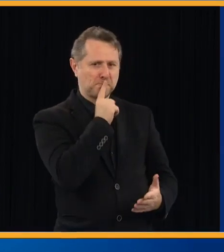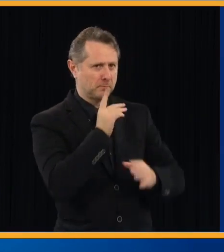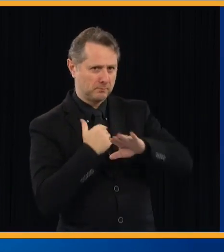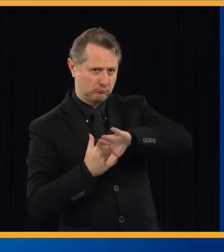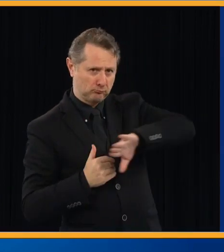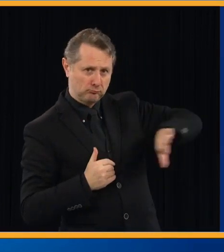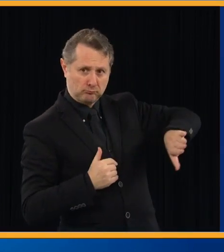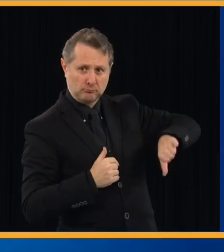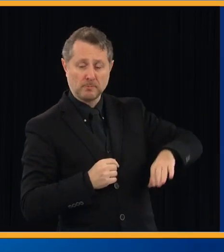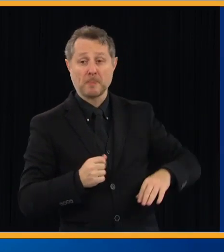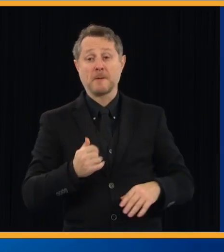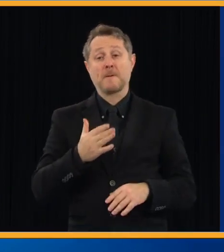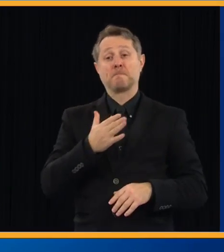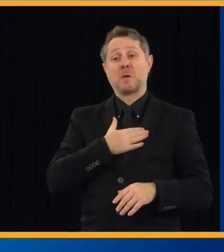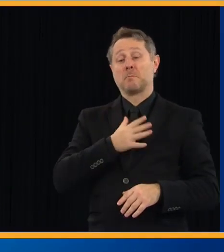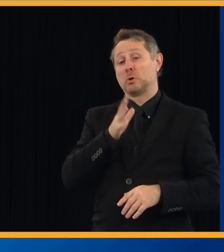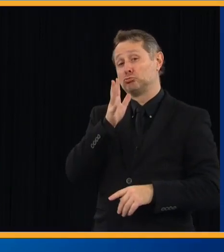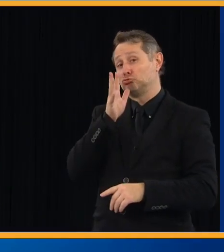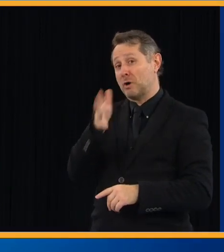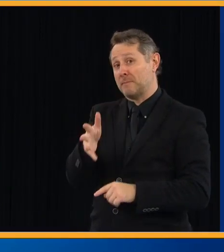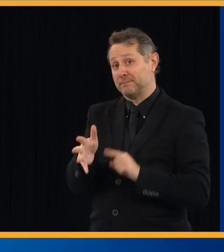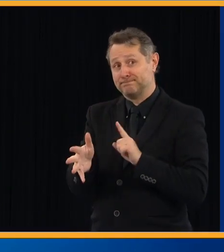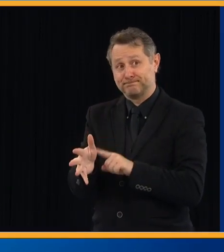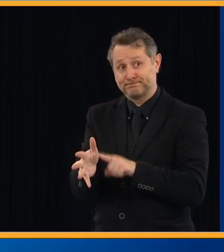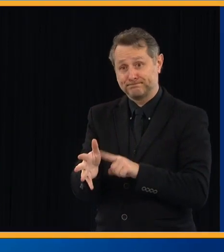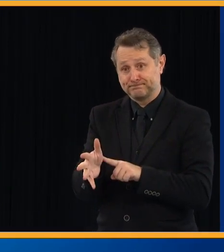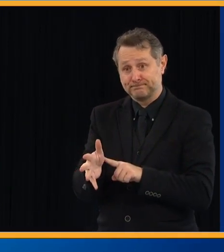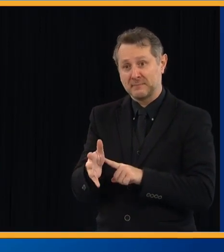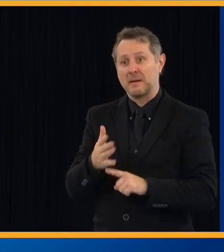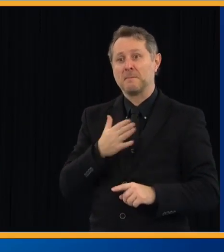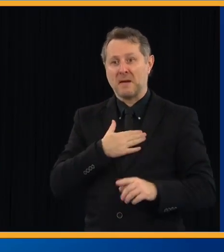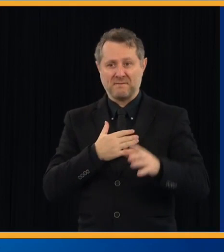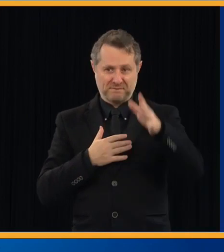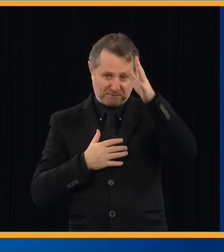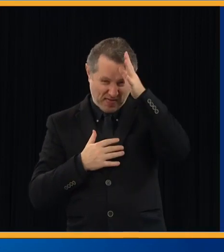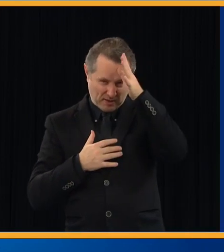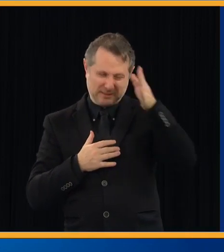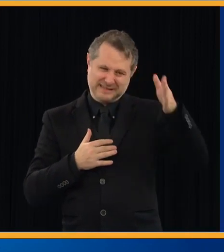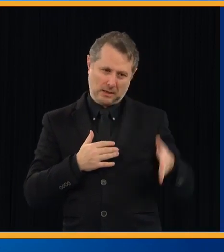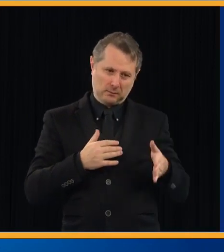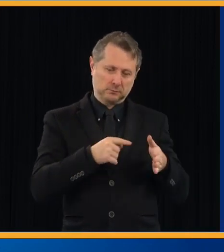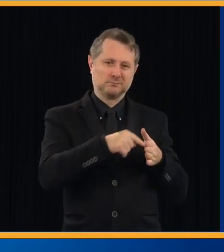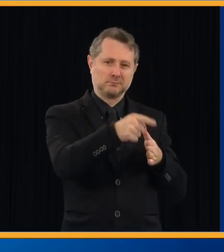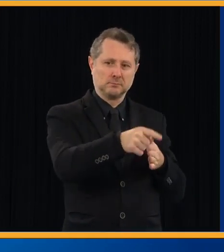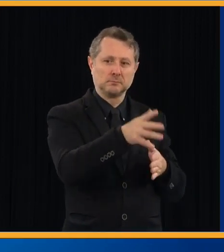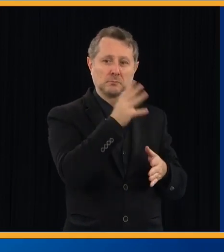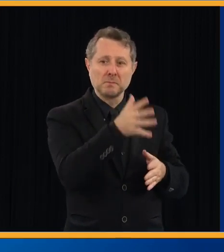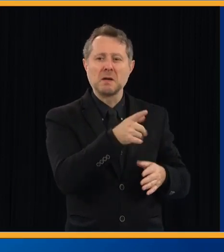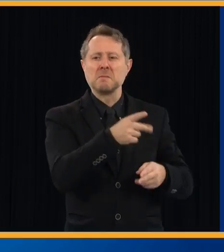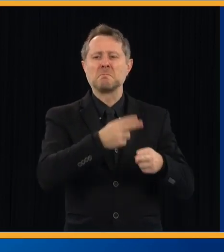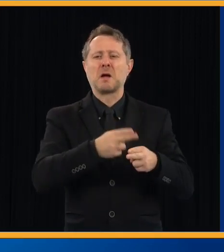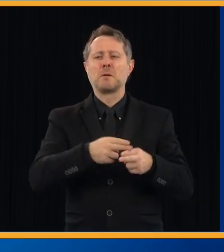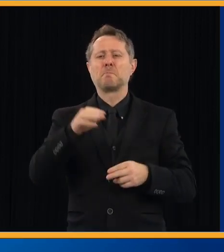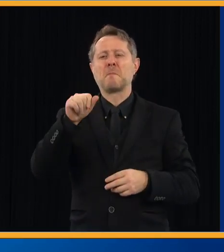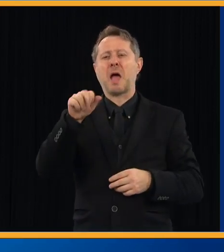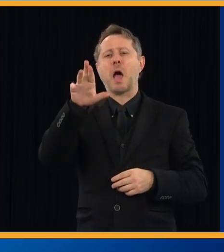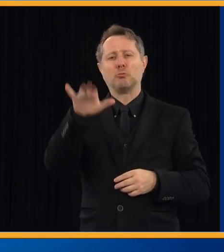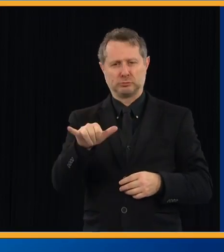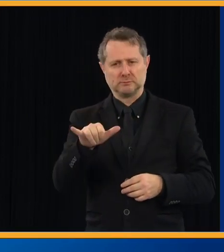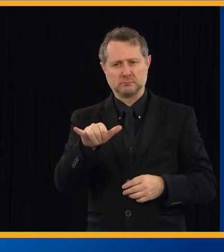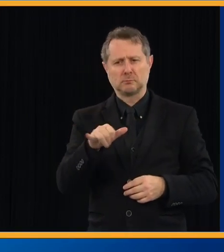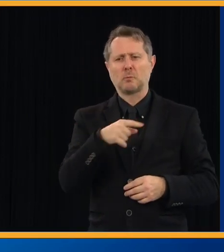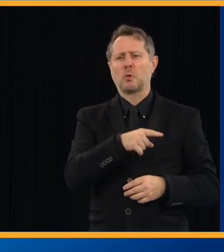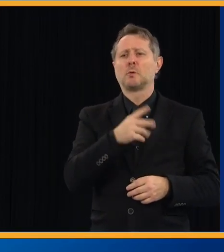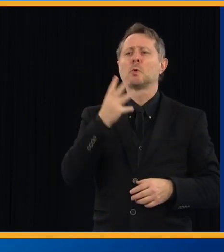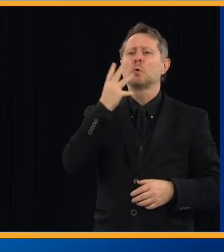My grandmother on my father's side, Mary, was a beautiful woman, but tough. She was a tough